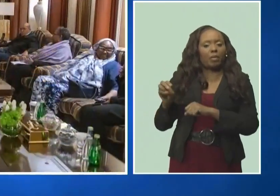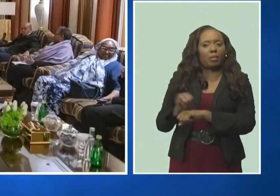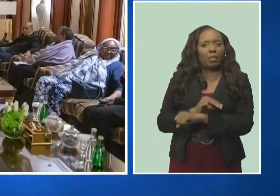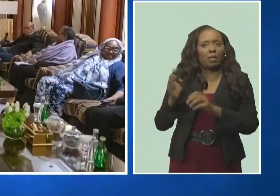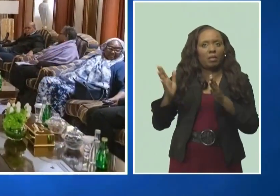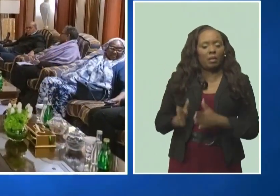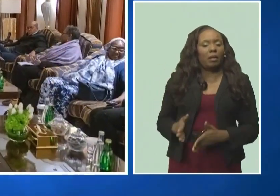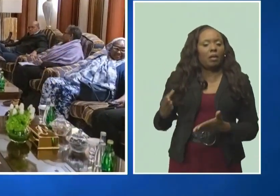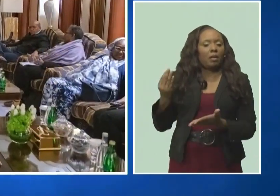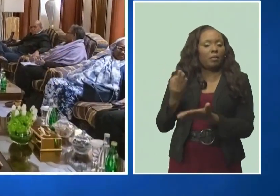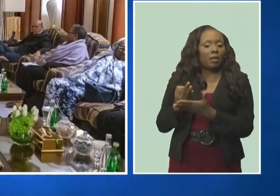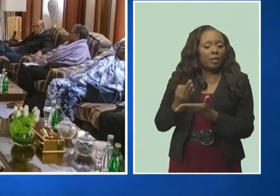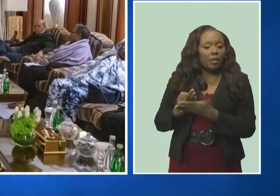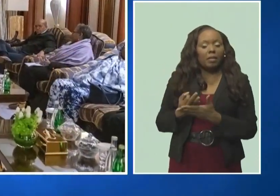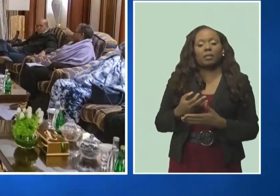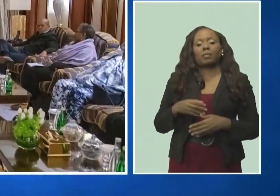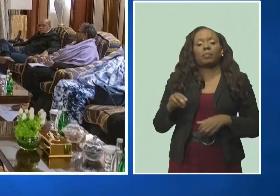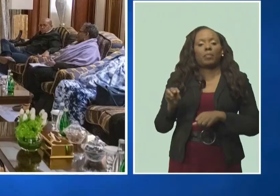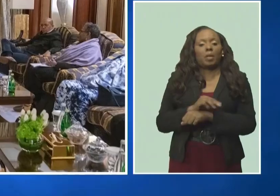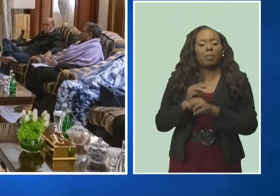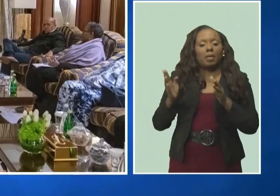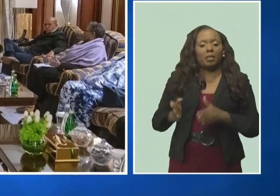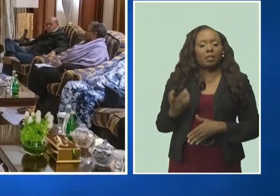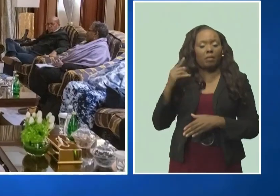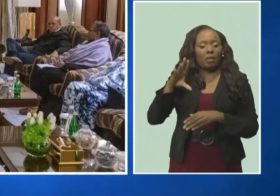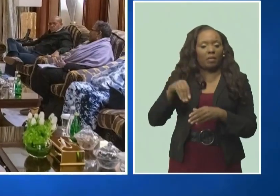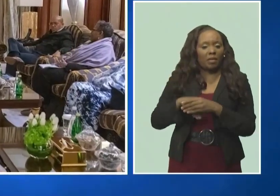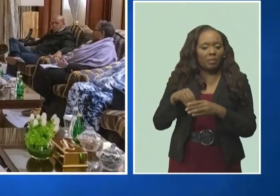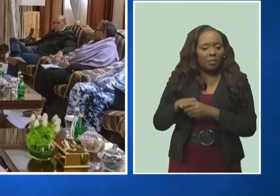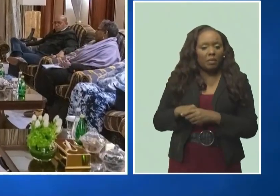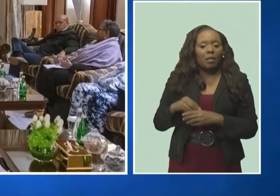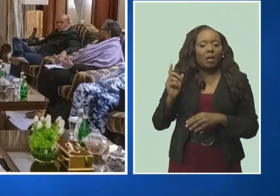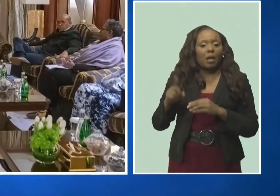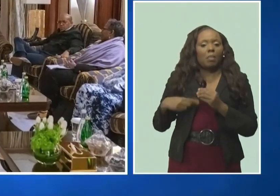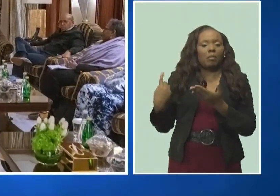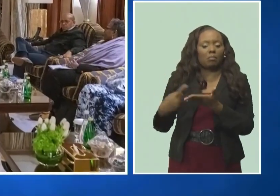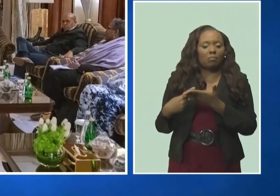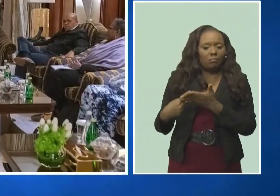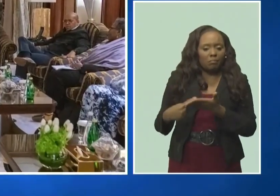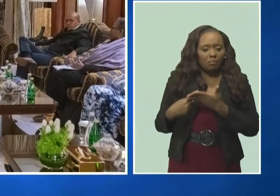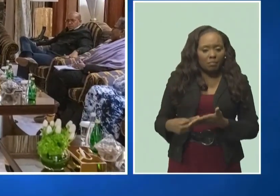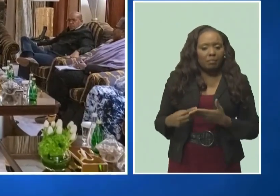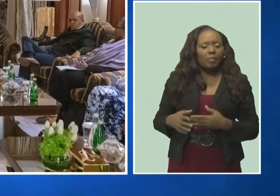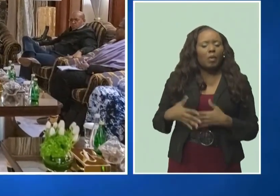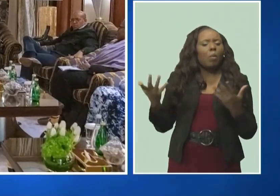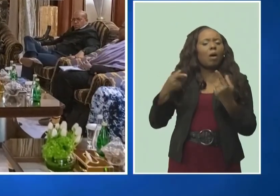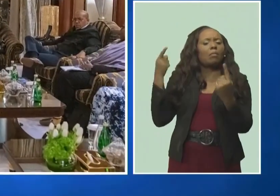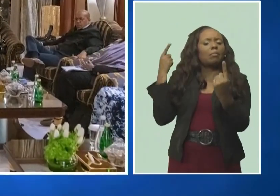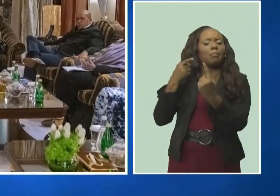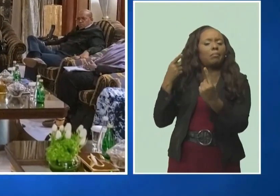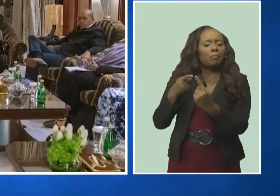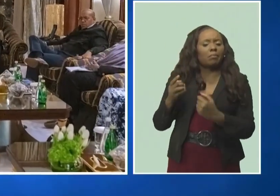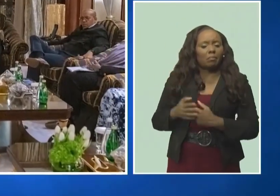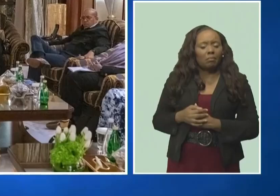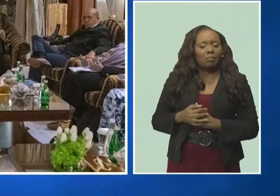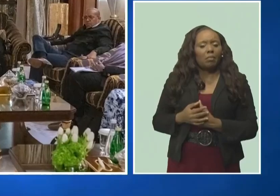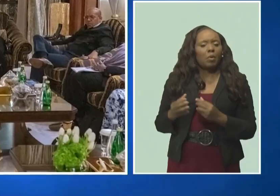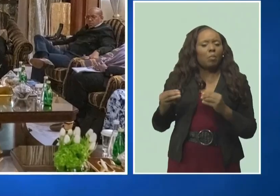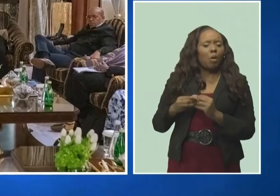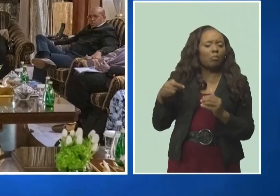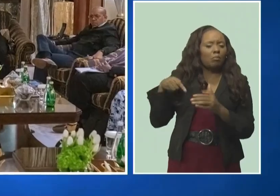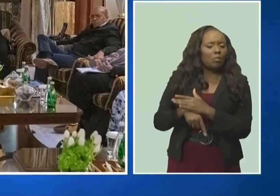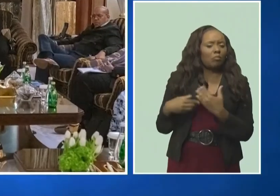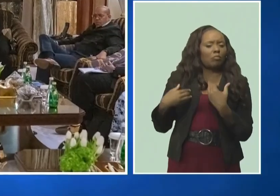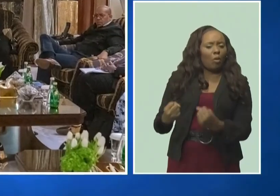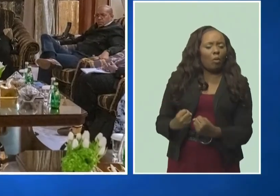Finance and Minister of Investment, Arabia, to follow up on a number of discussions already in progress. The objective of the